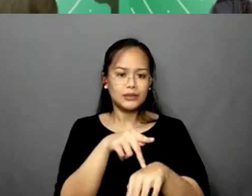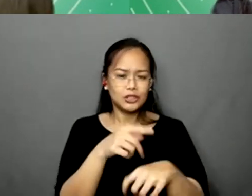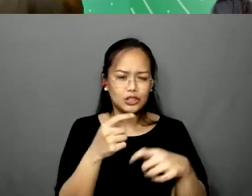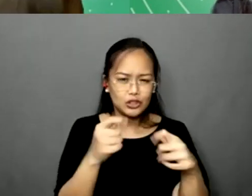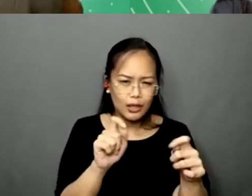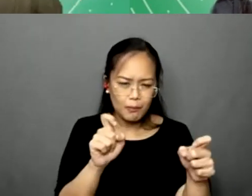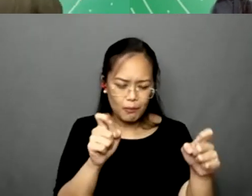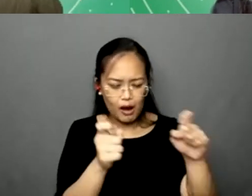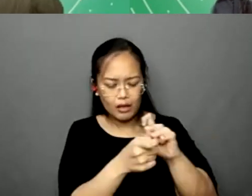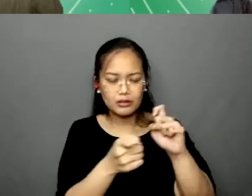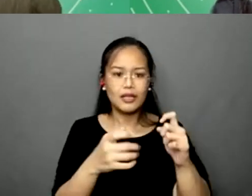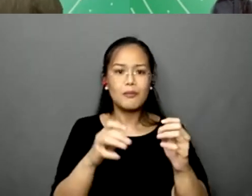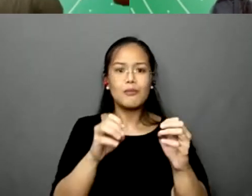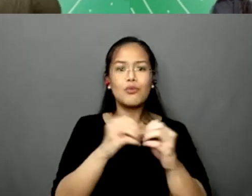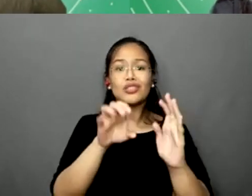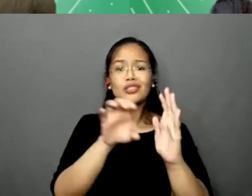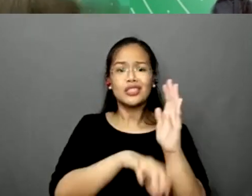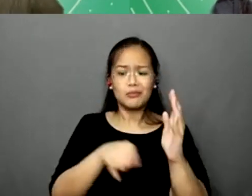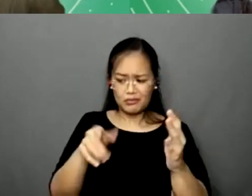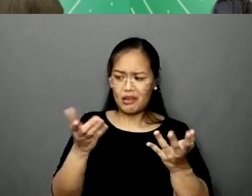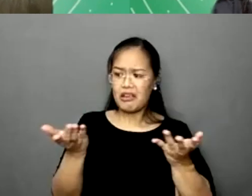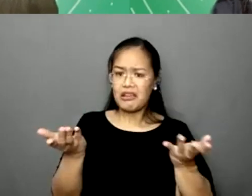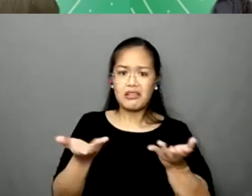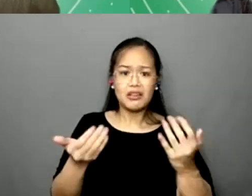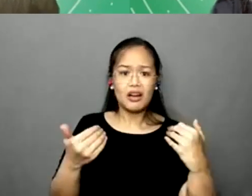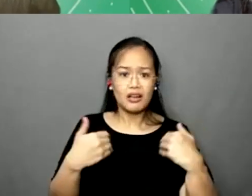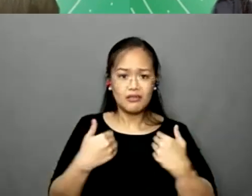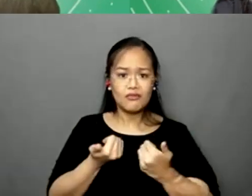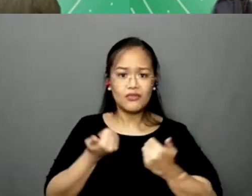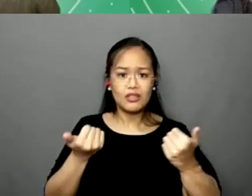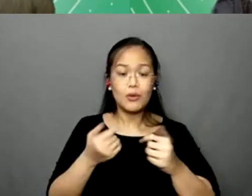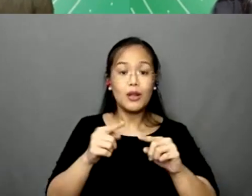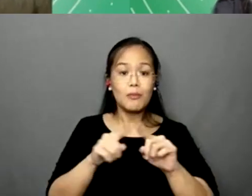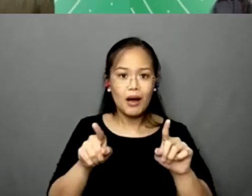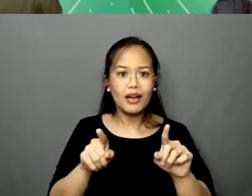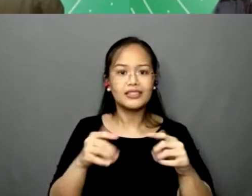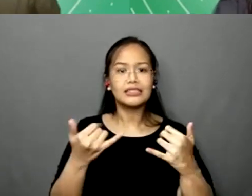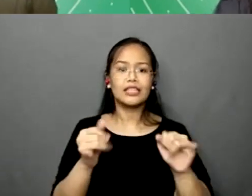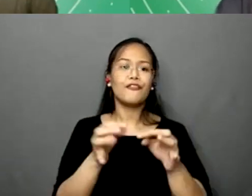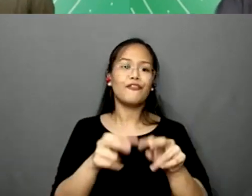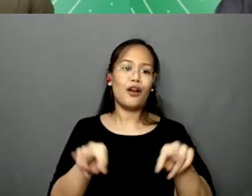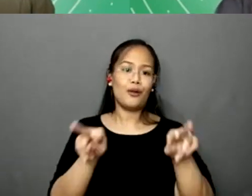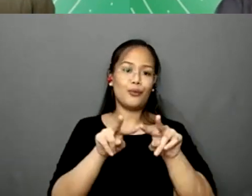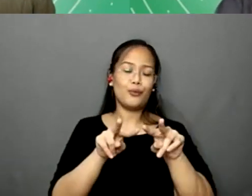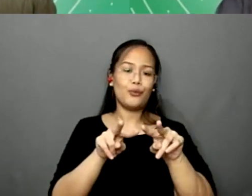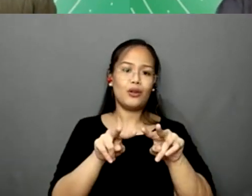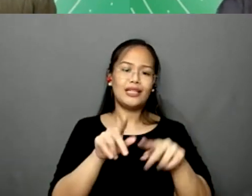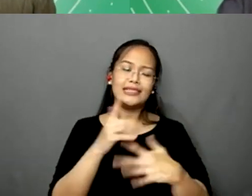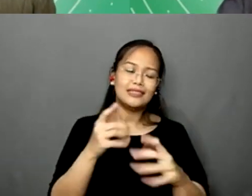which means that it's cheaper to source, but the output still has high value. So it's a very